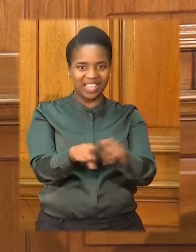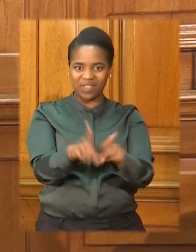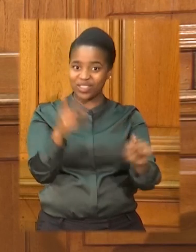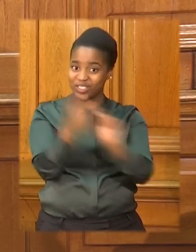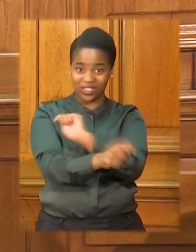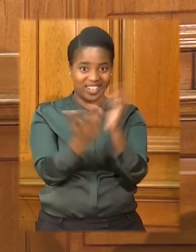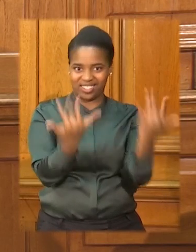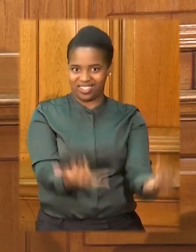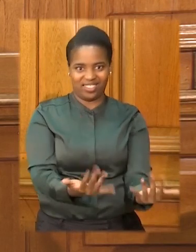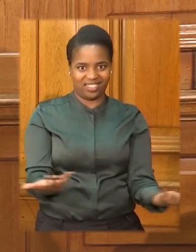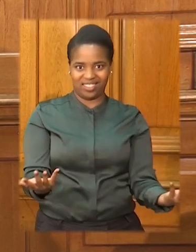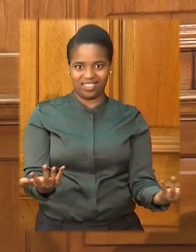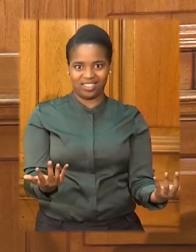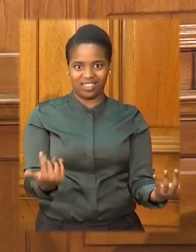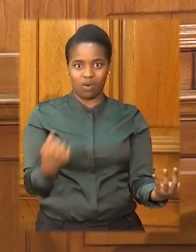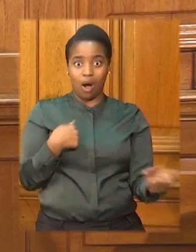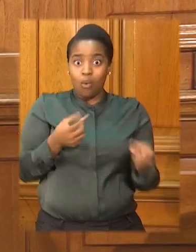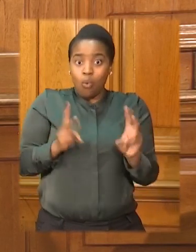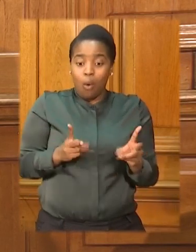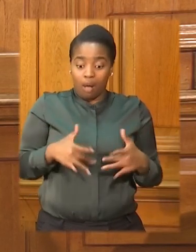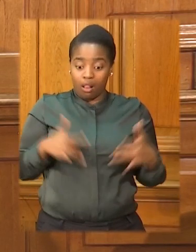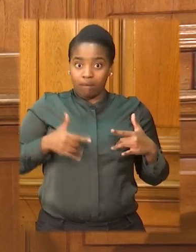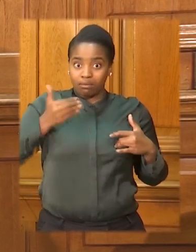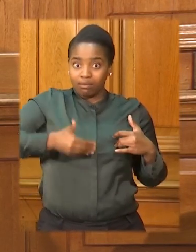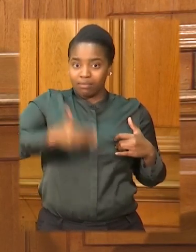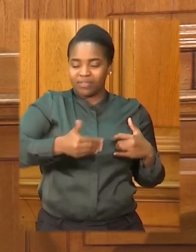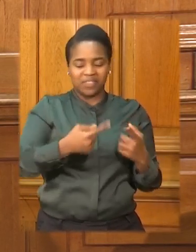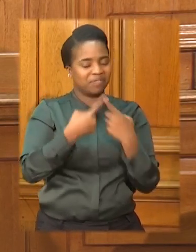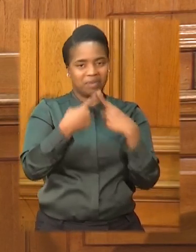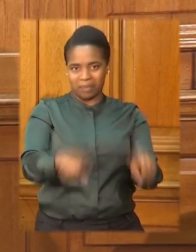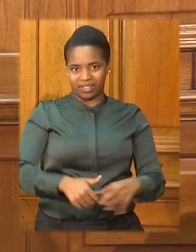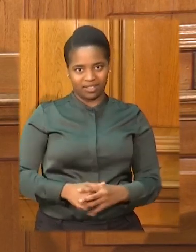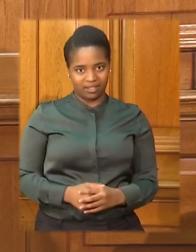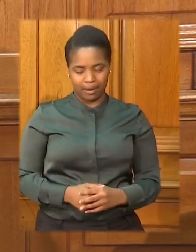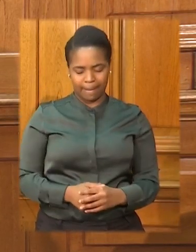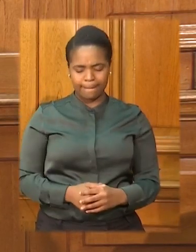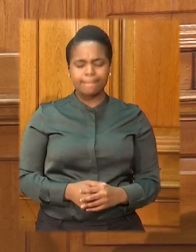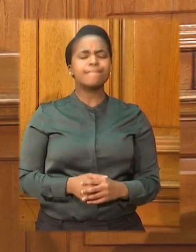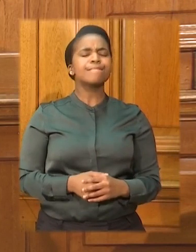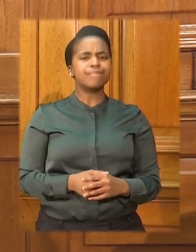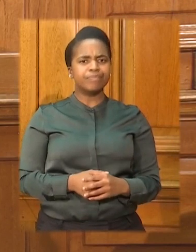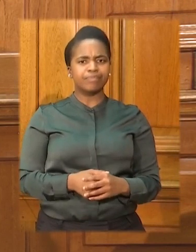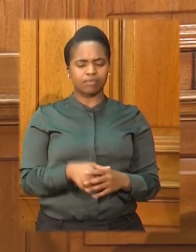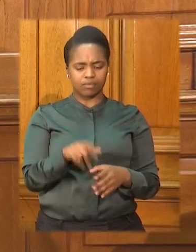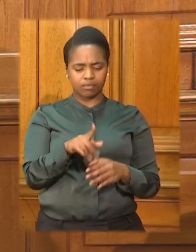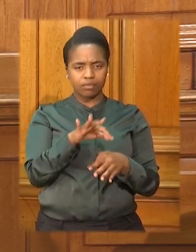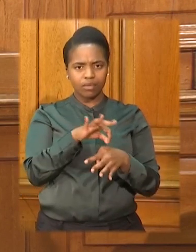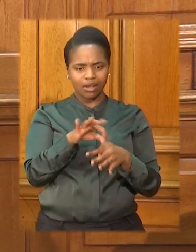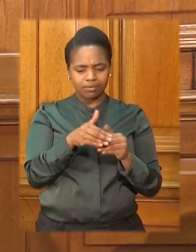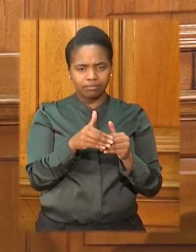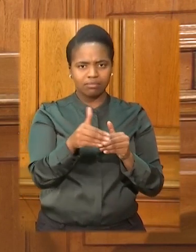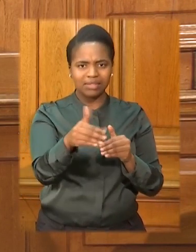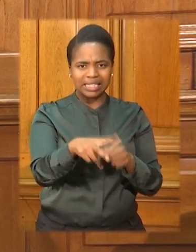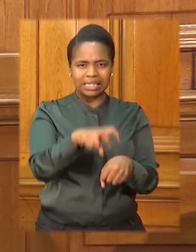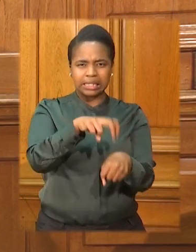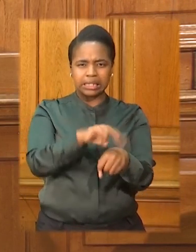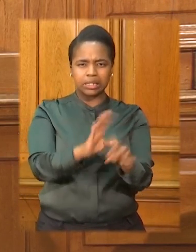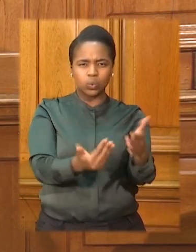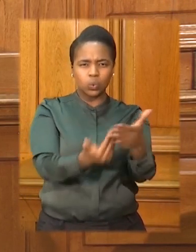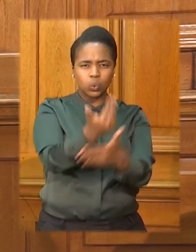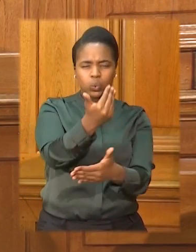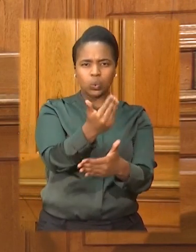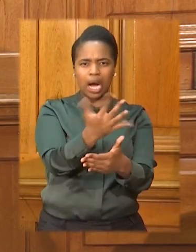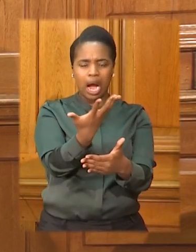Our economic strategy going forward will require a new social compact amongst